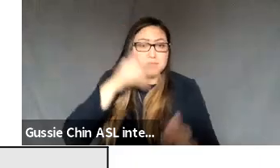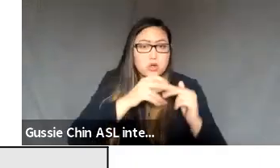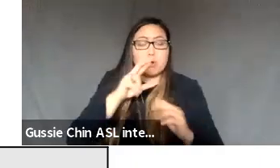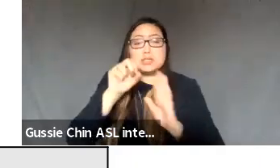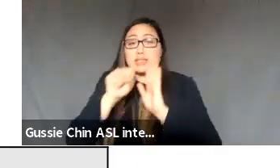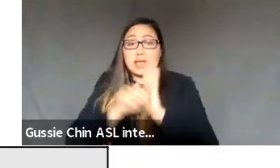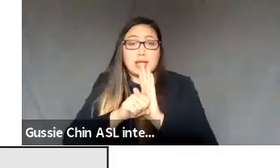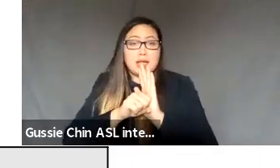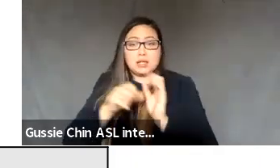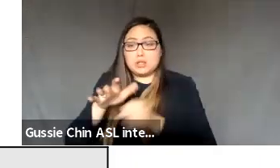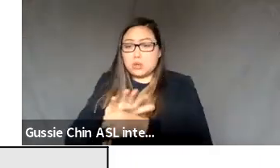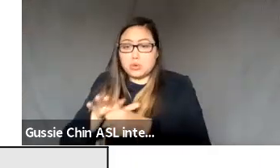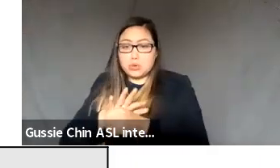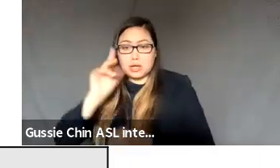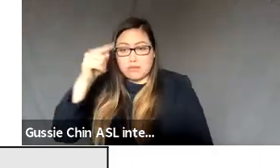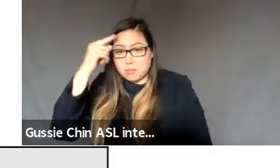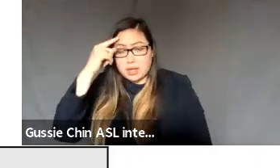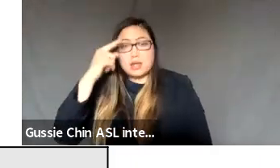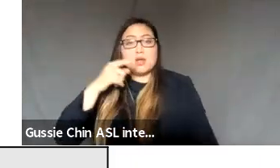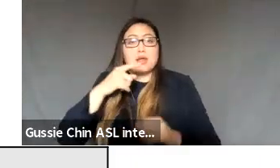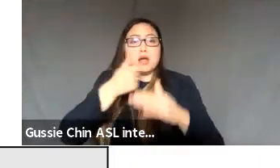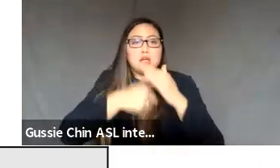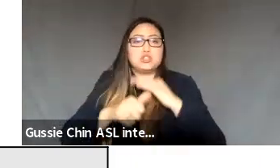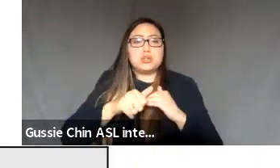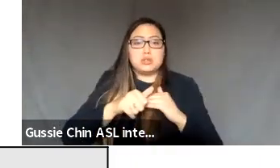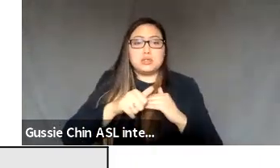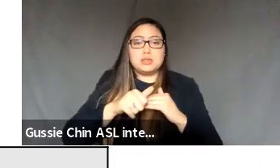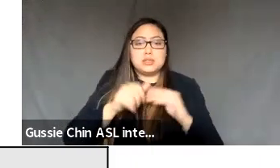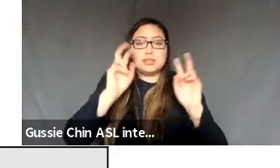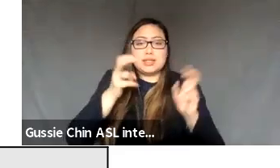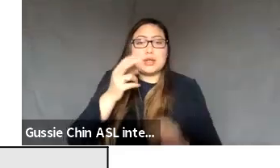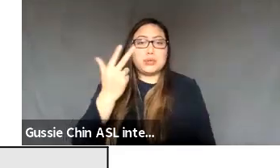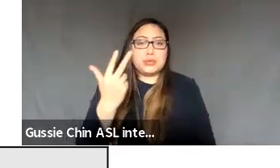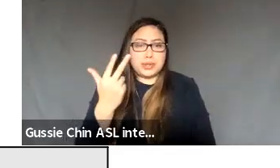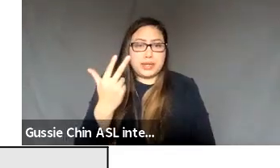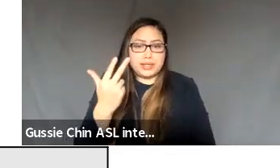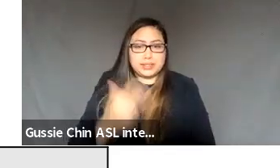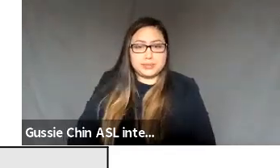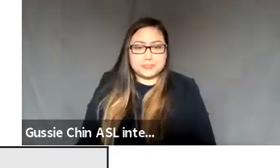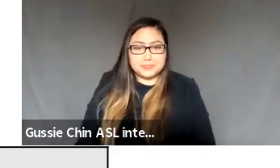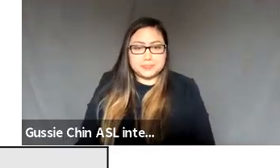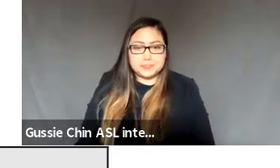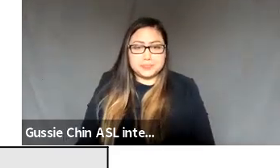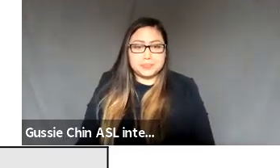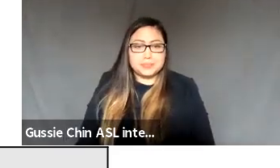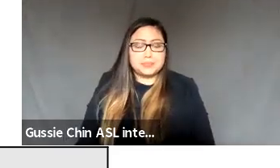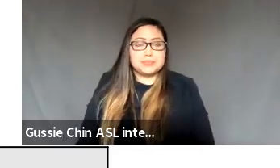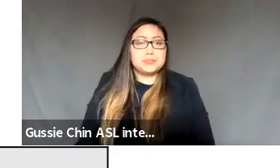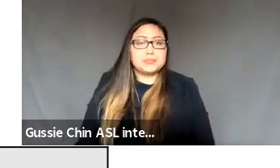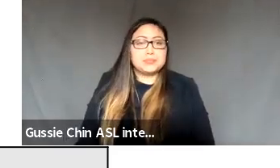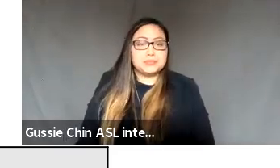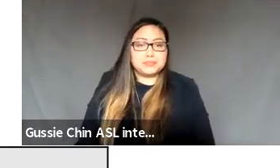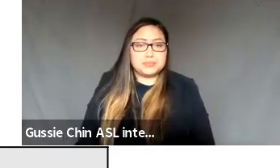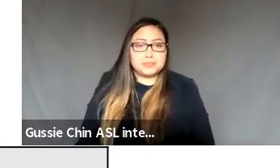private hospitals, all covered by Title III, would all have the same requirements. So you see